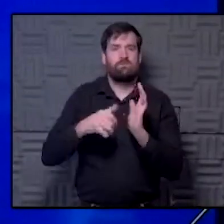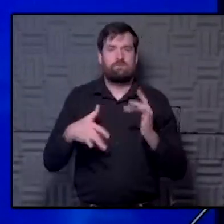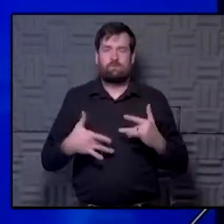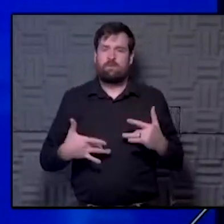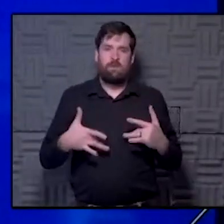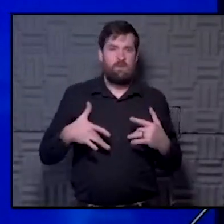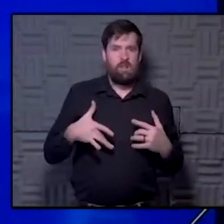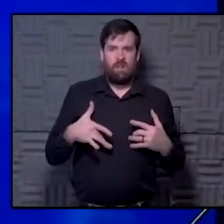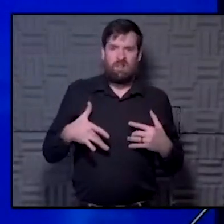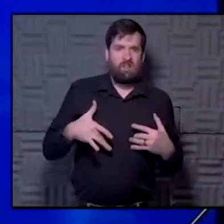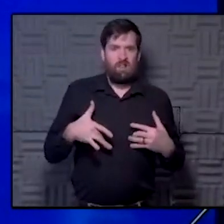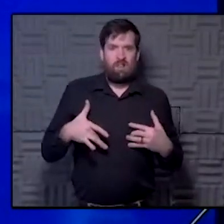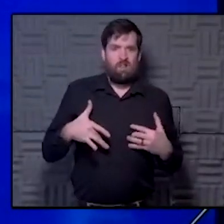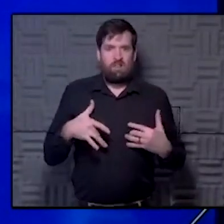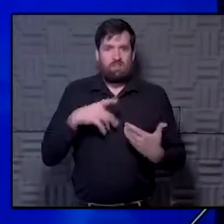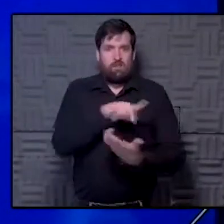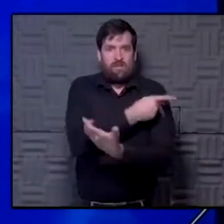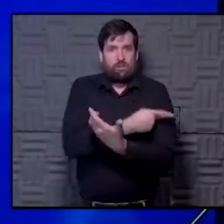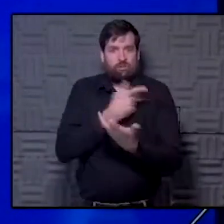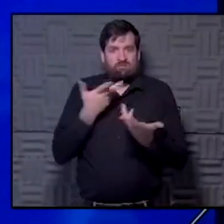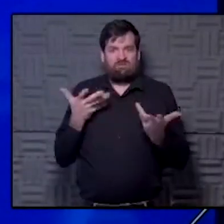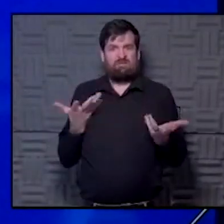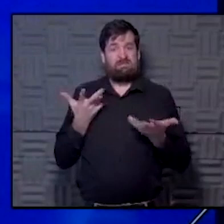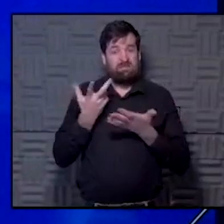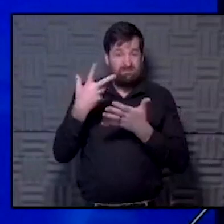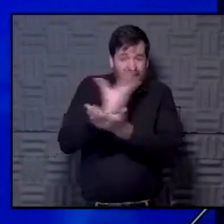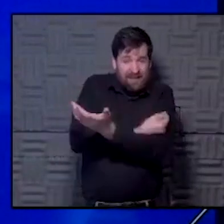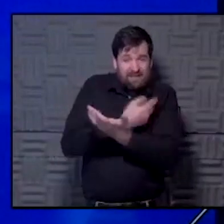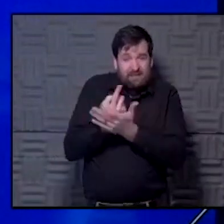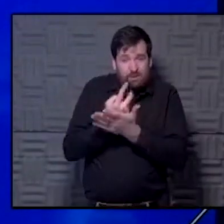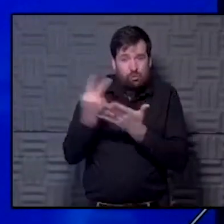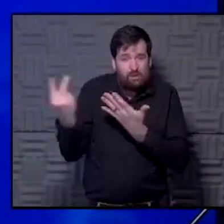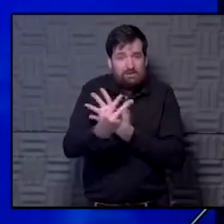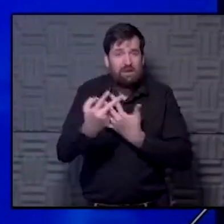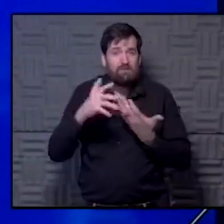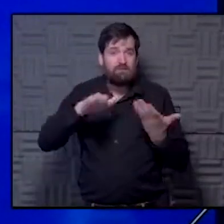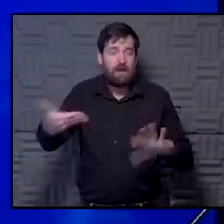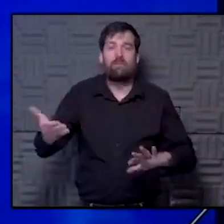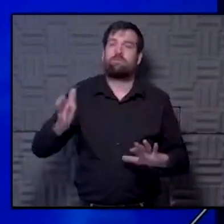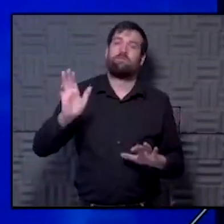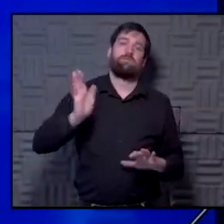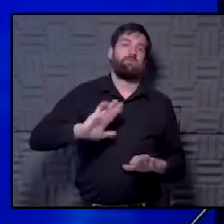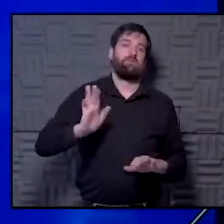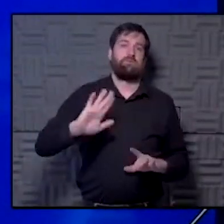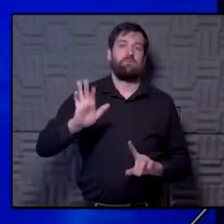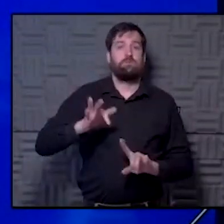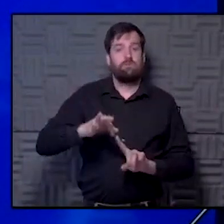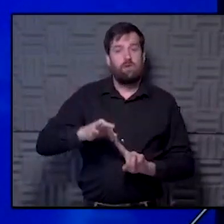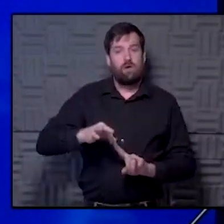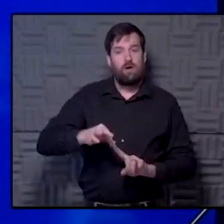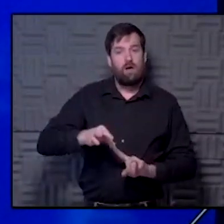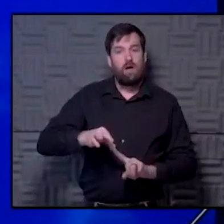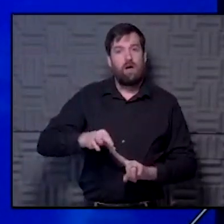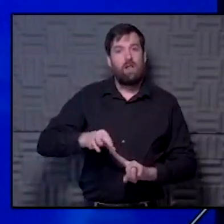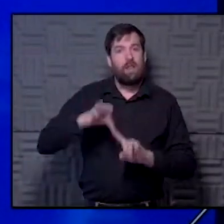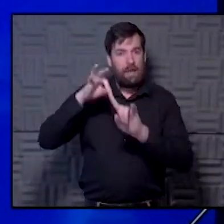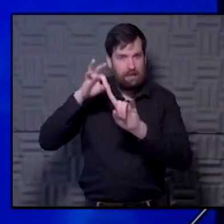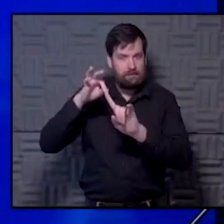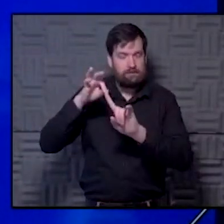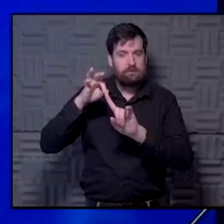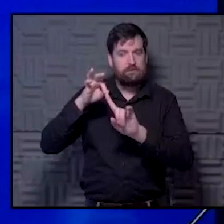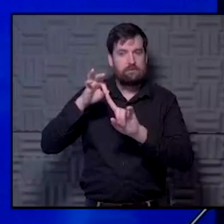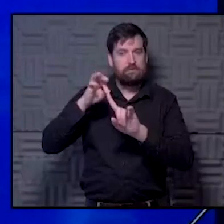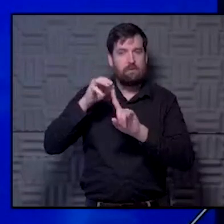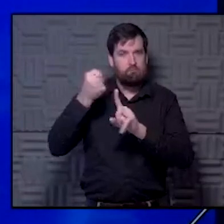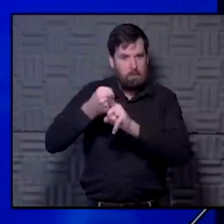if you see something that says there was a patient who died 2 weeks after they got their vaccine. Because unless we have a string of cases